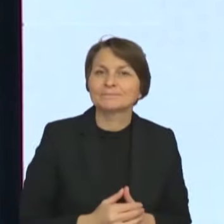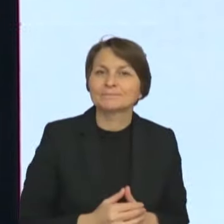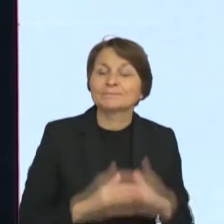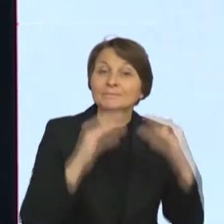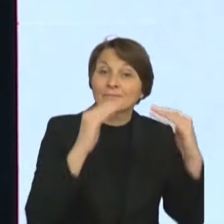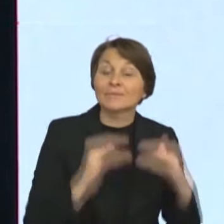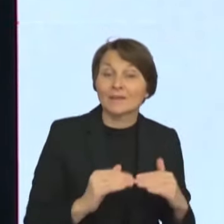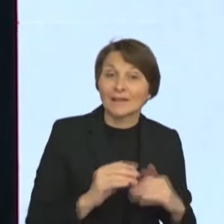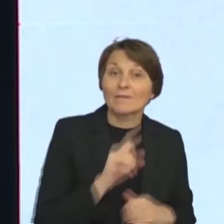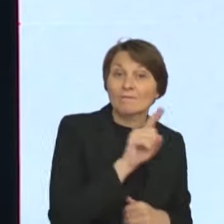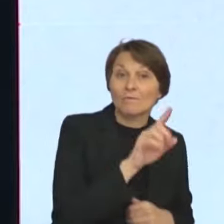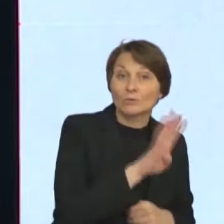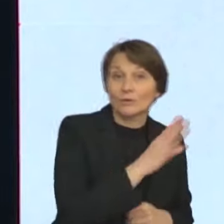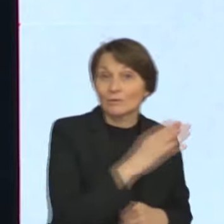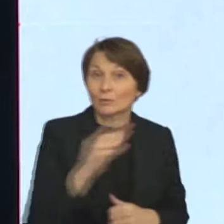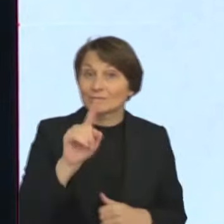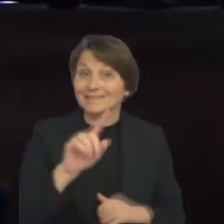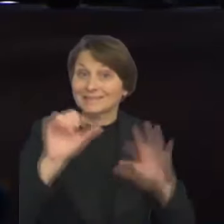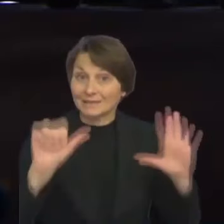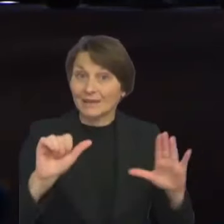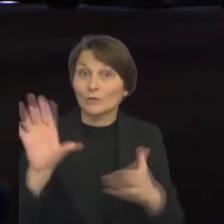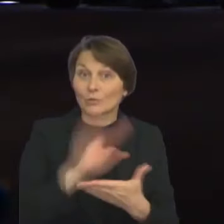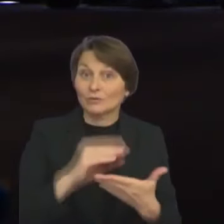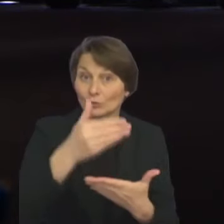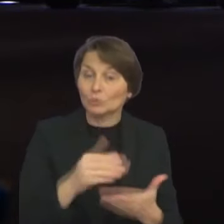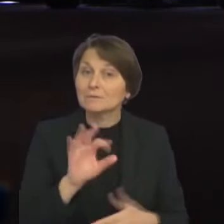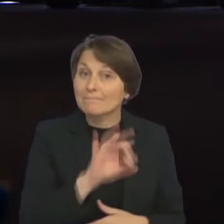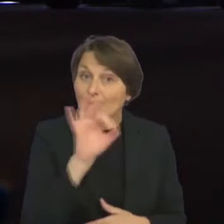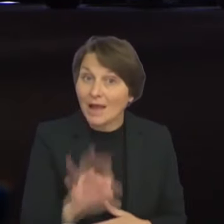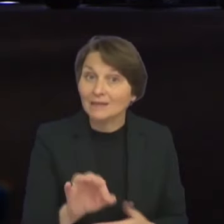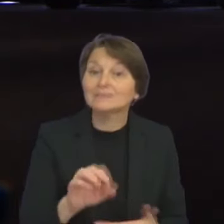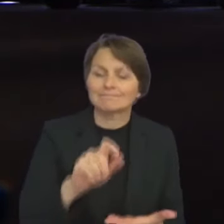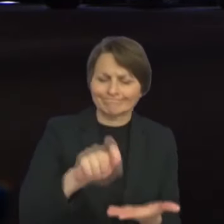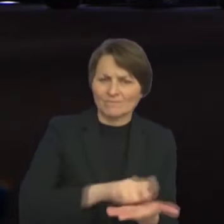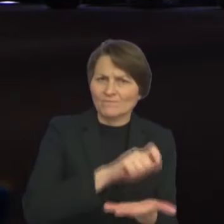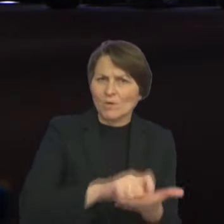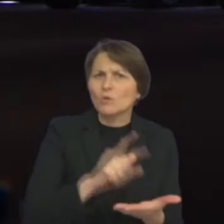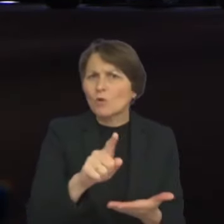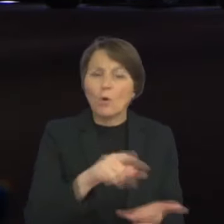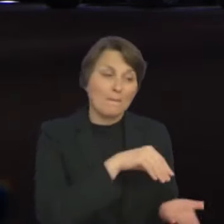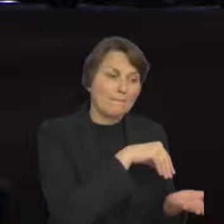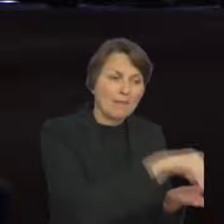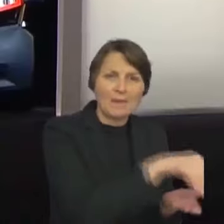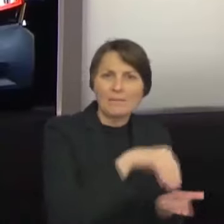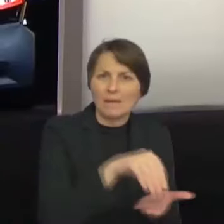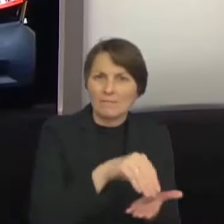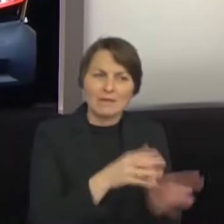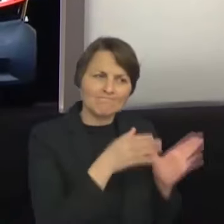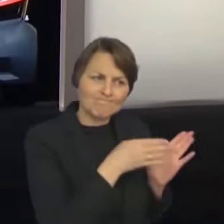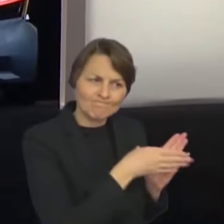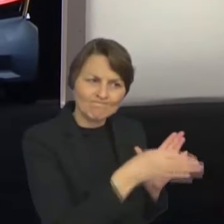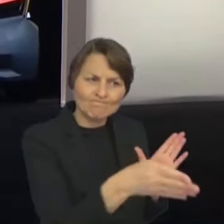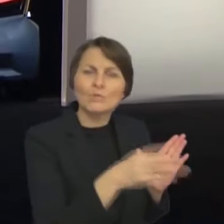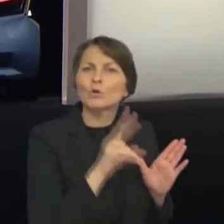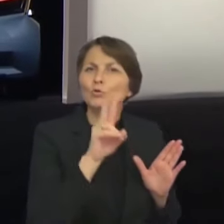16th resolutions, you were asked to vote on the compensation paid during or awarded in respect of 2020 to